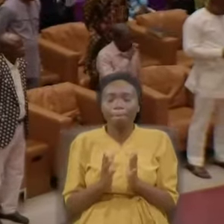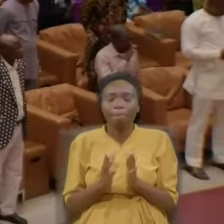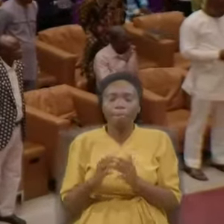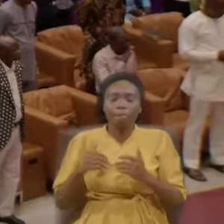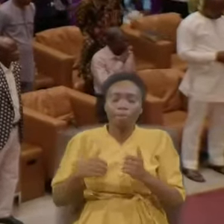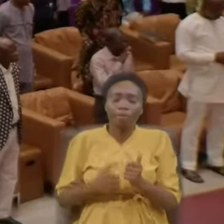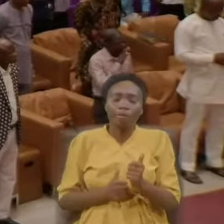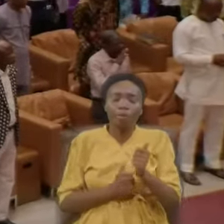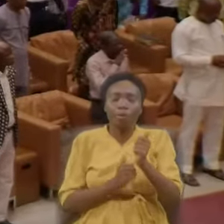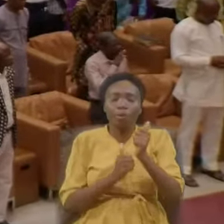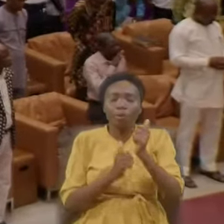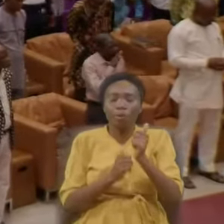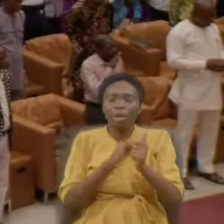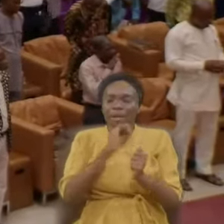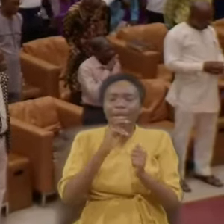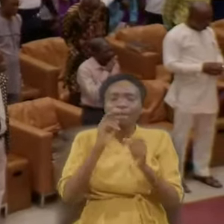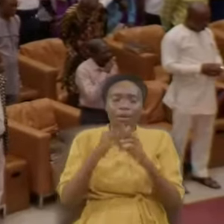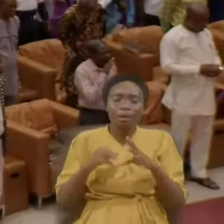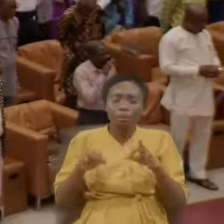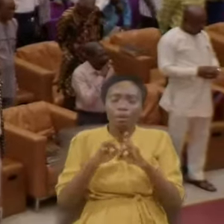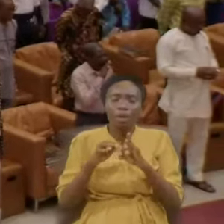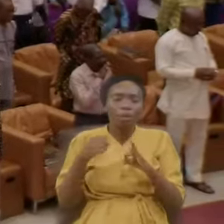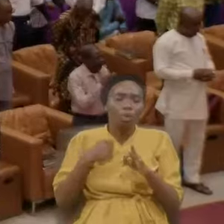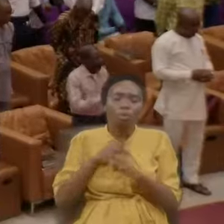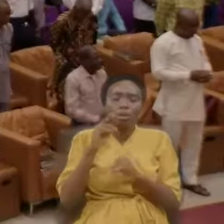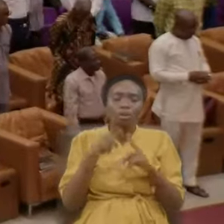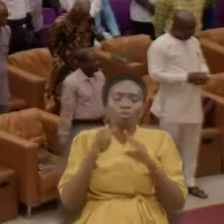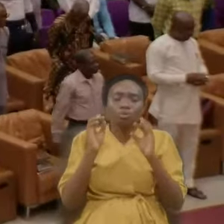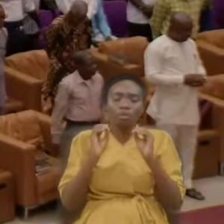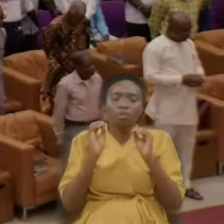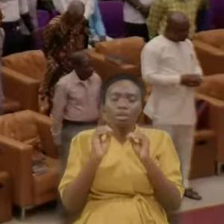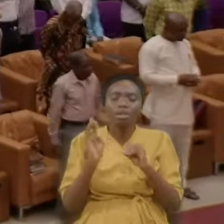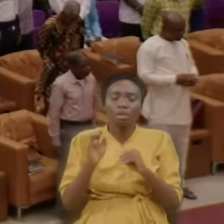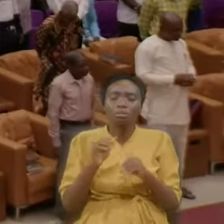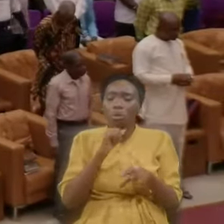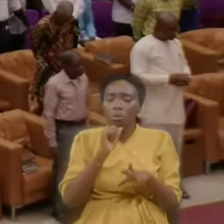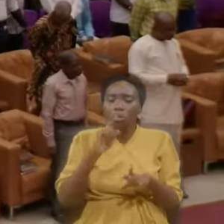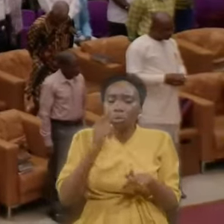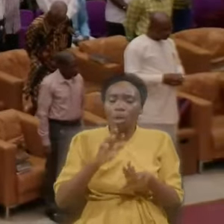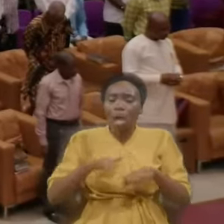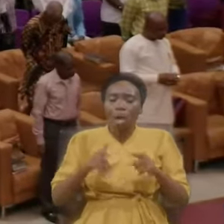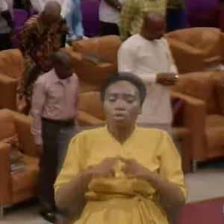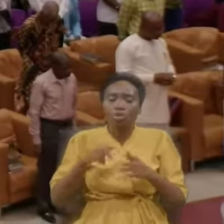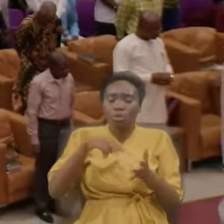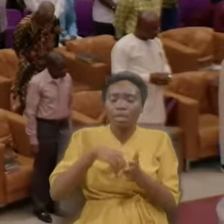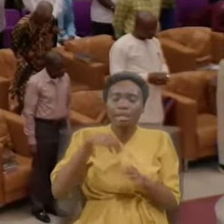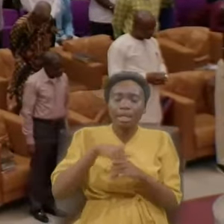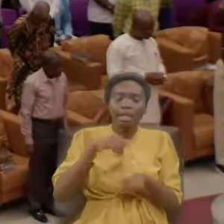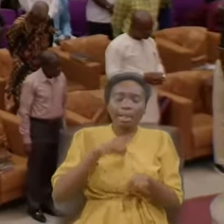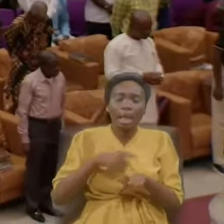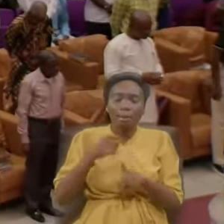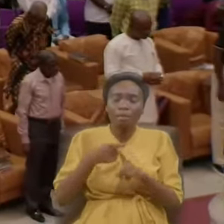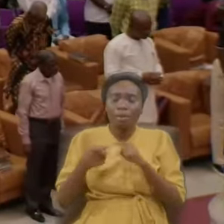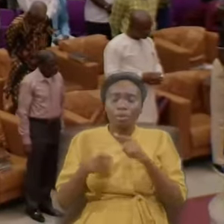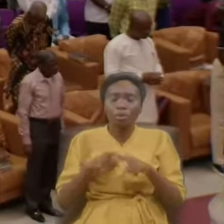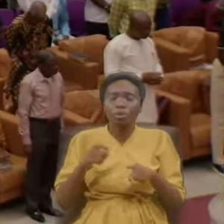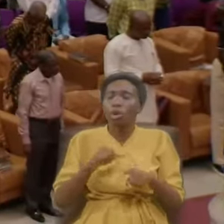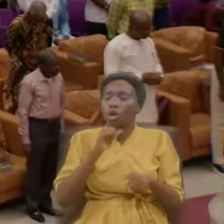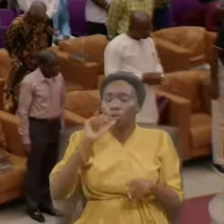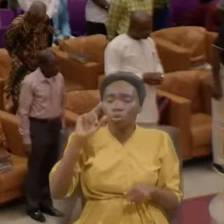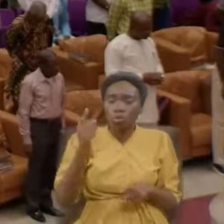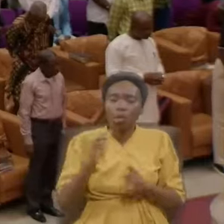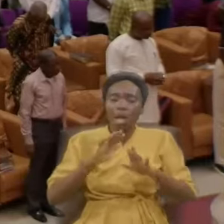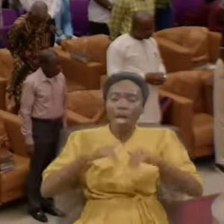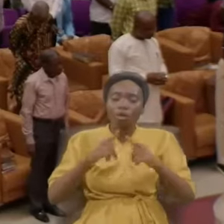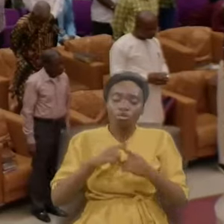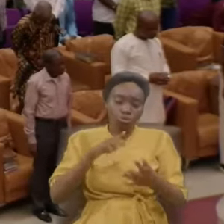Follow up is very important. We need to teach them not only how to stand in times of persecution, not only how